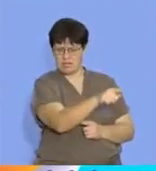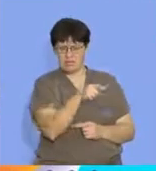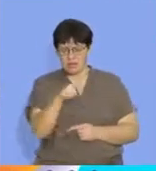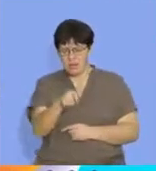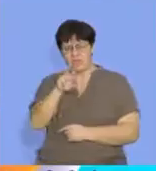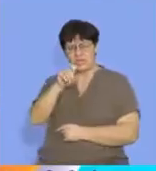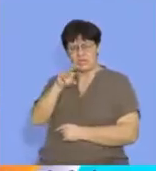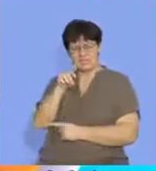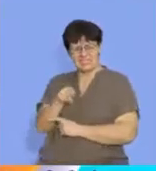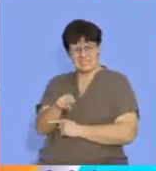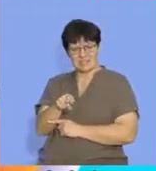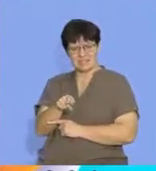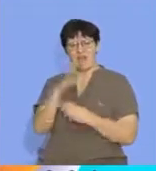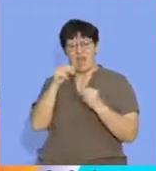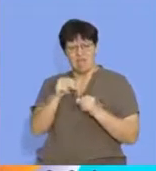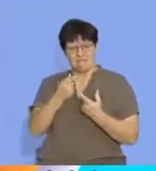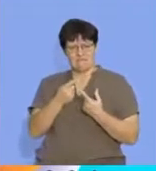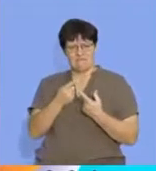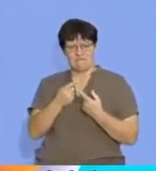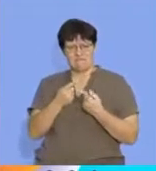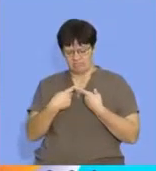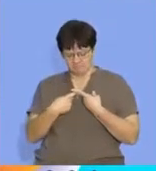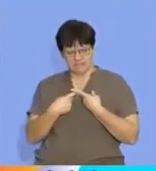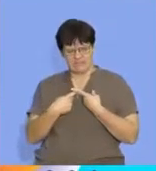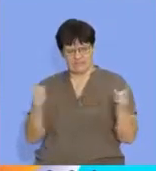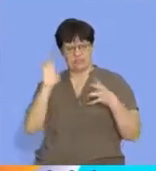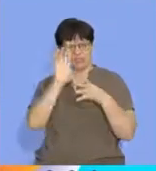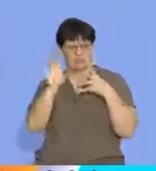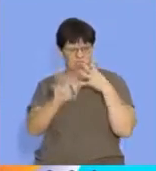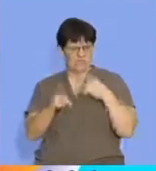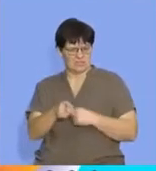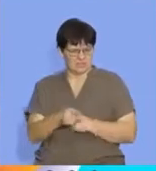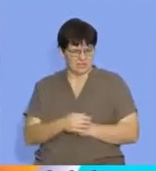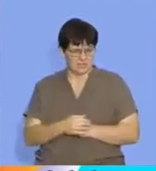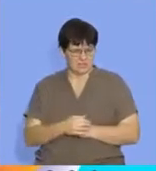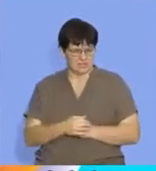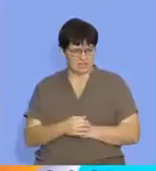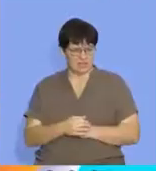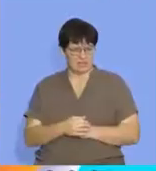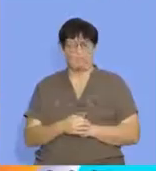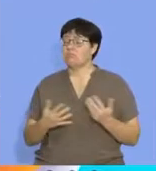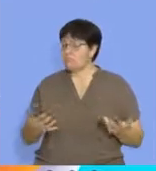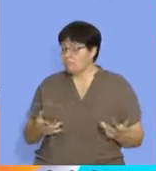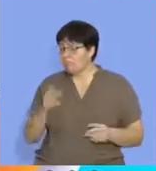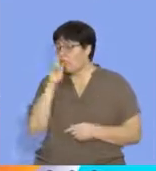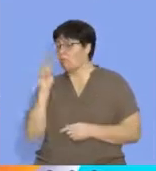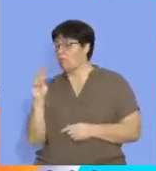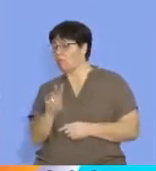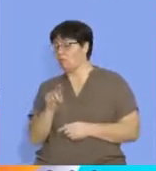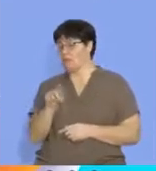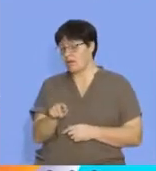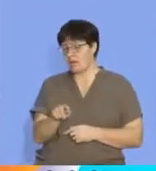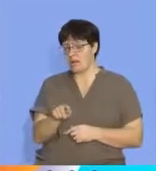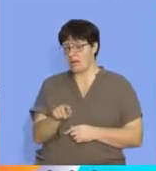protists, we saw that they had very differing characteristics. So much so that when we looked at it, we